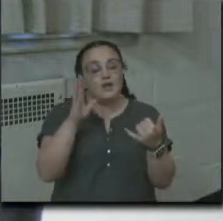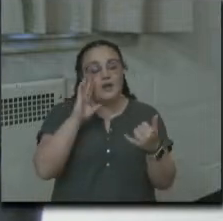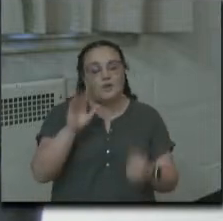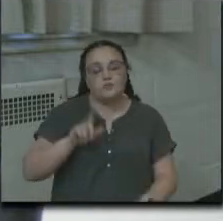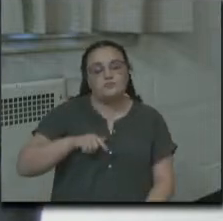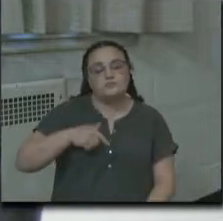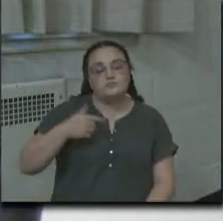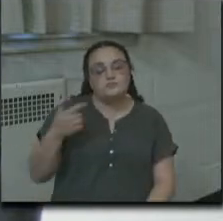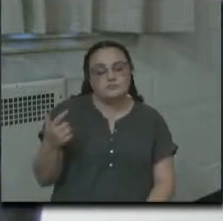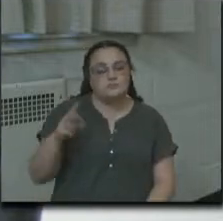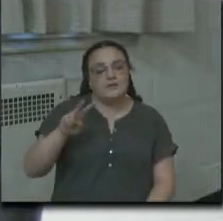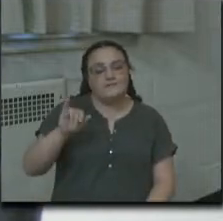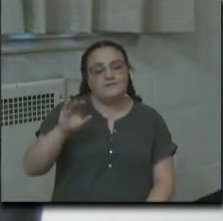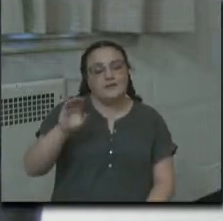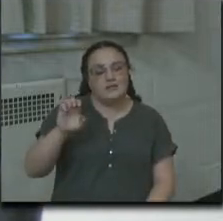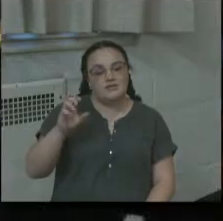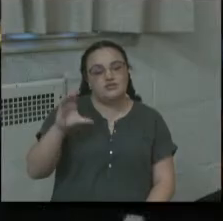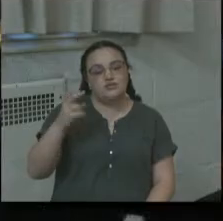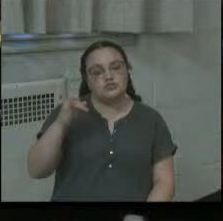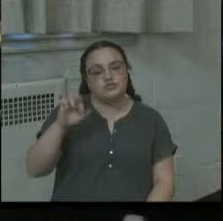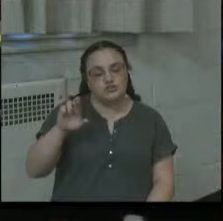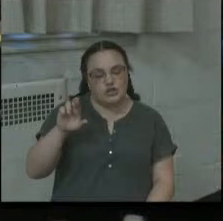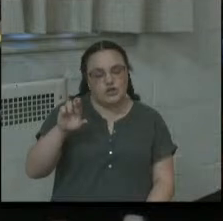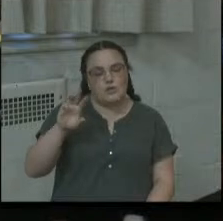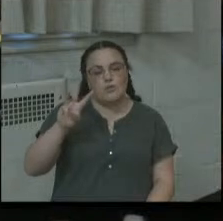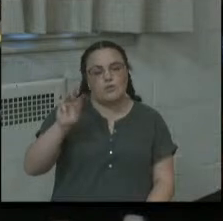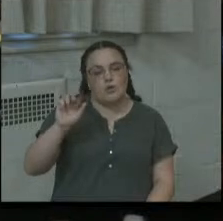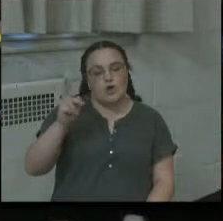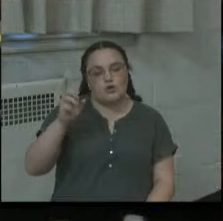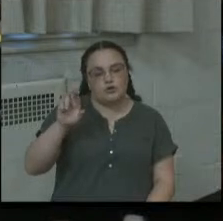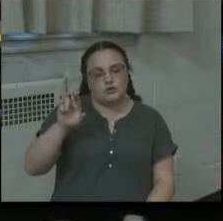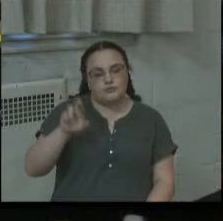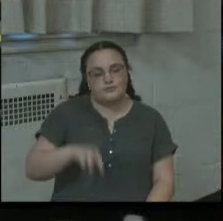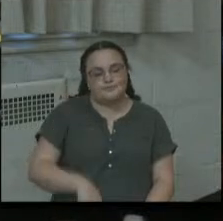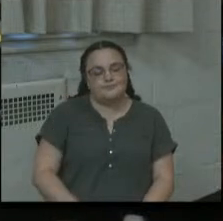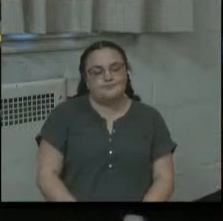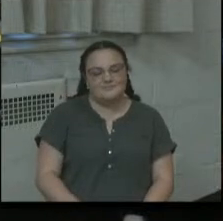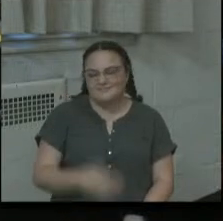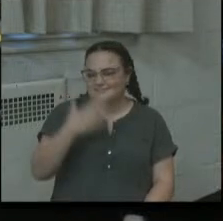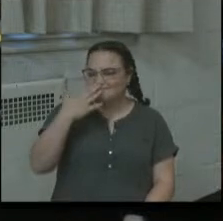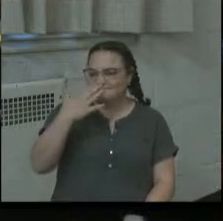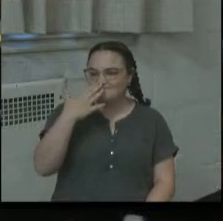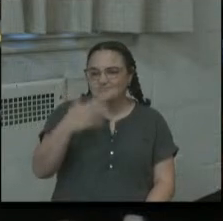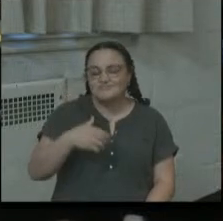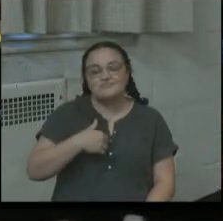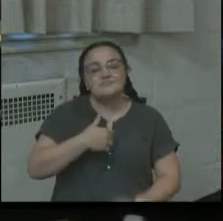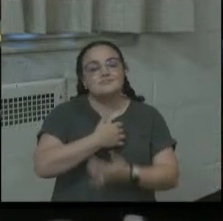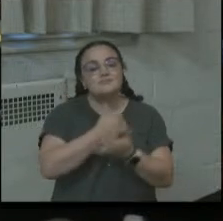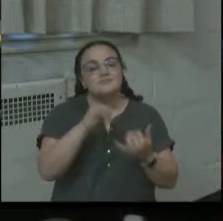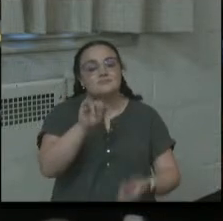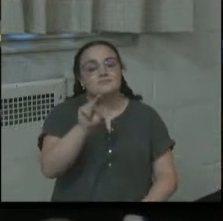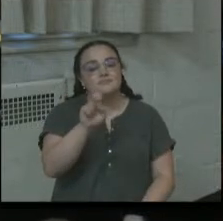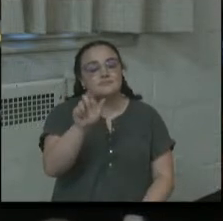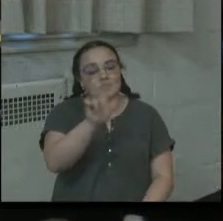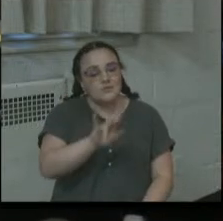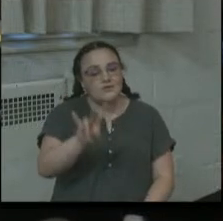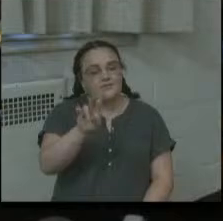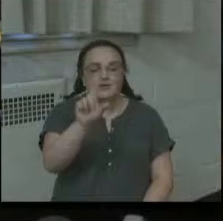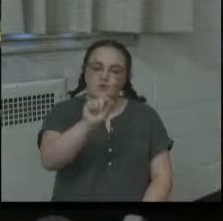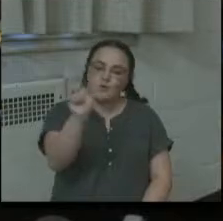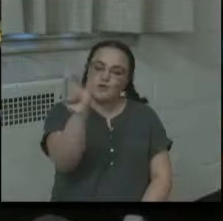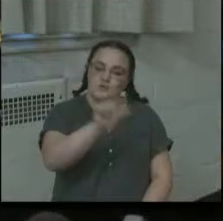to Vice Chair Walker. Thank you so much. Today, June 27th,